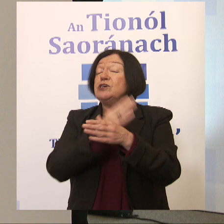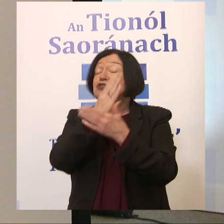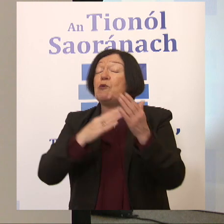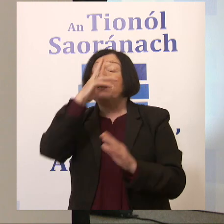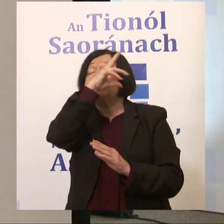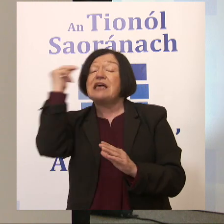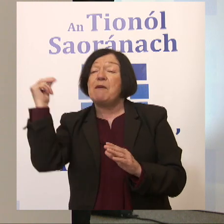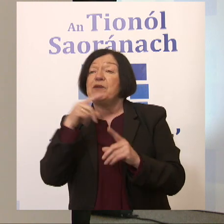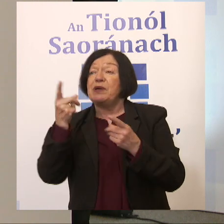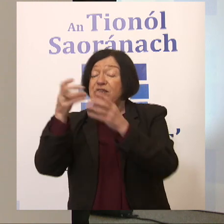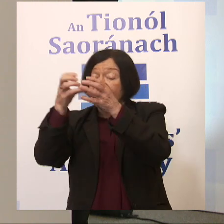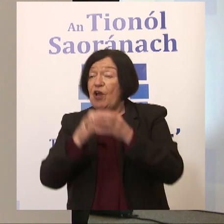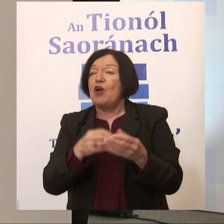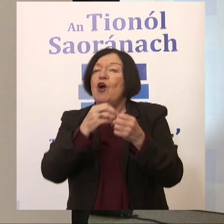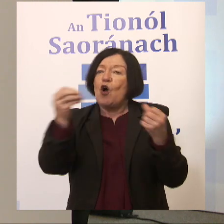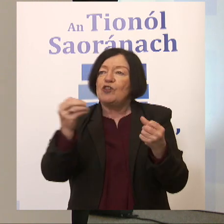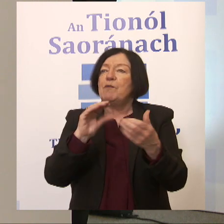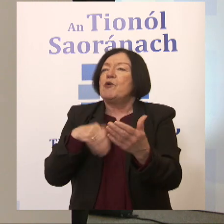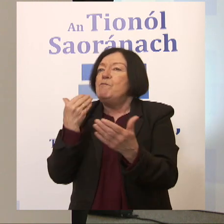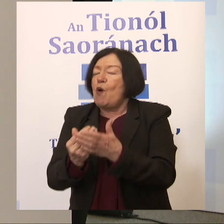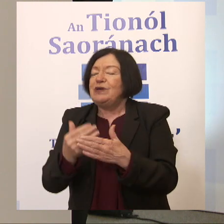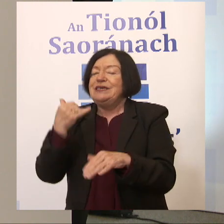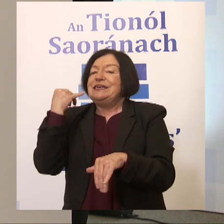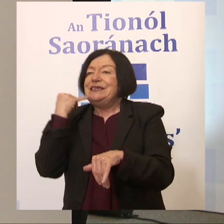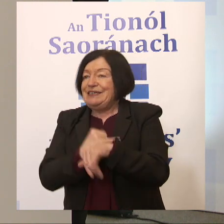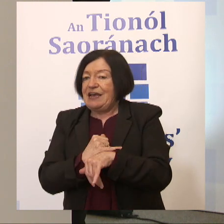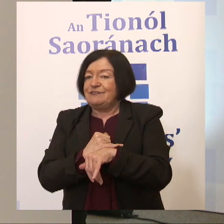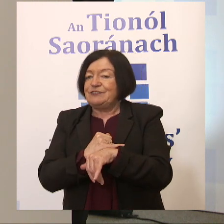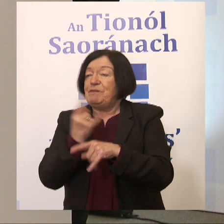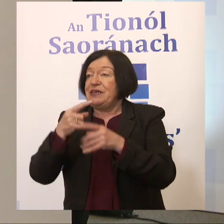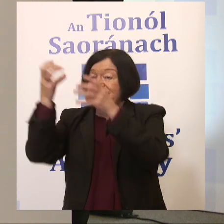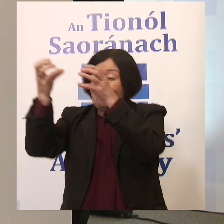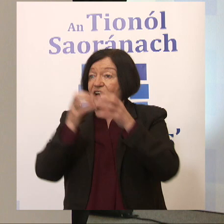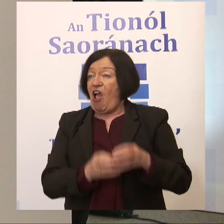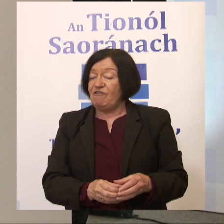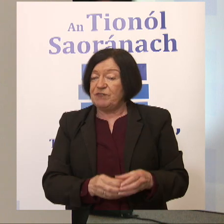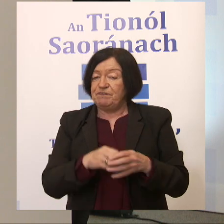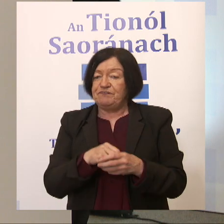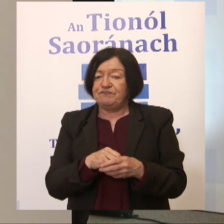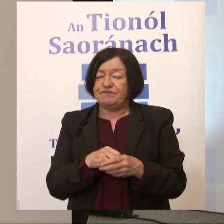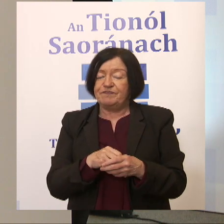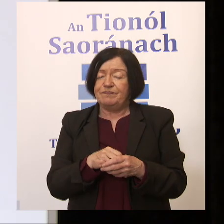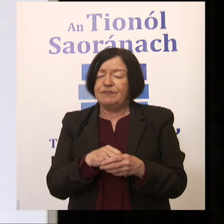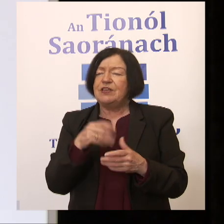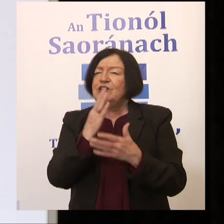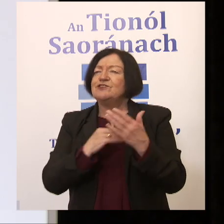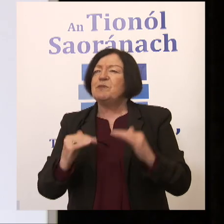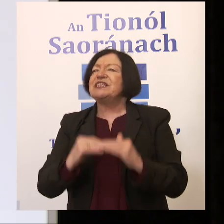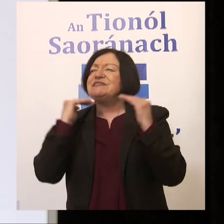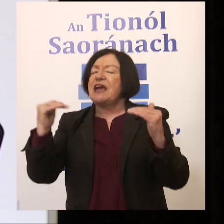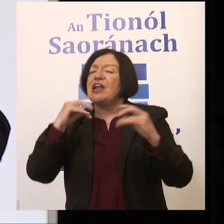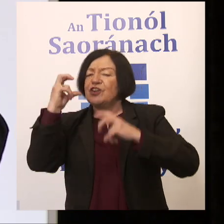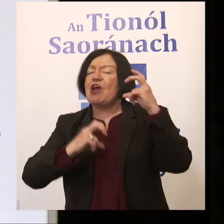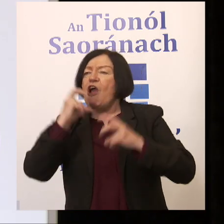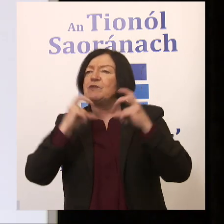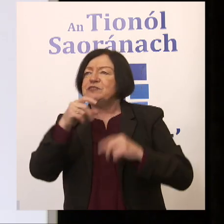of things that have been devolved, but other things that have been proposed but haven't been devolved. So some of the standard arguments that